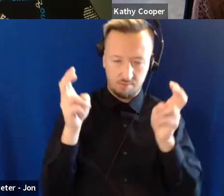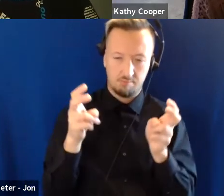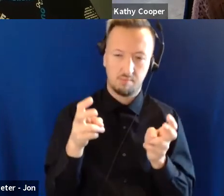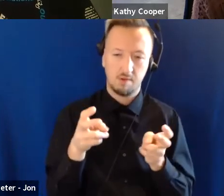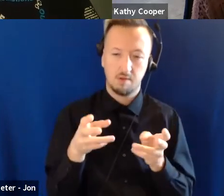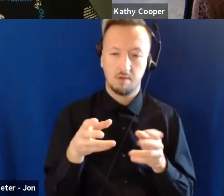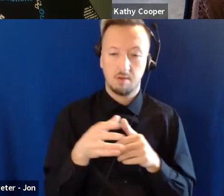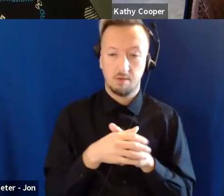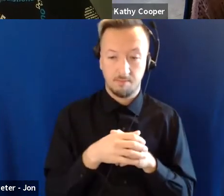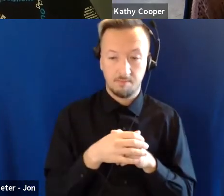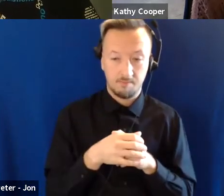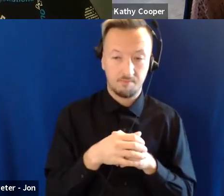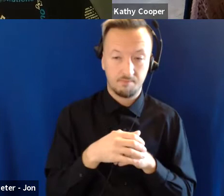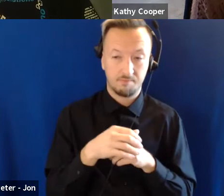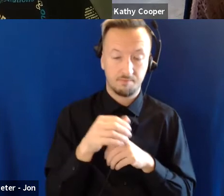think